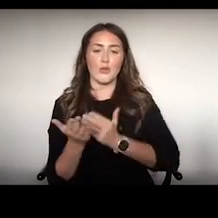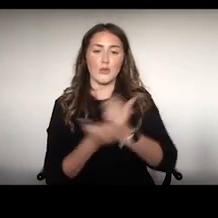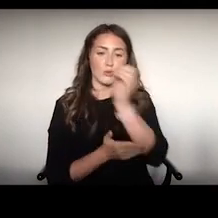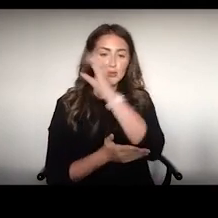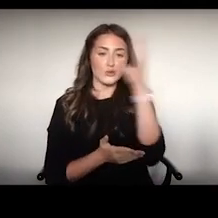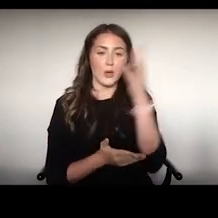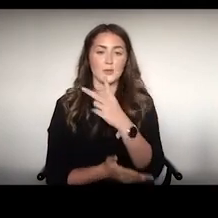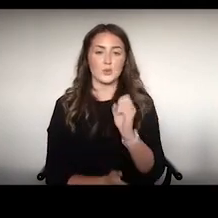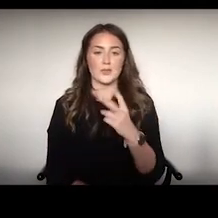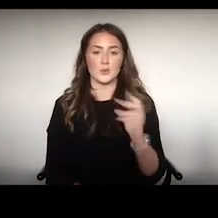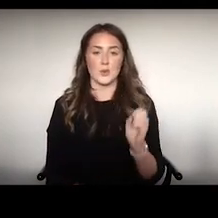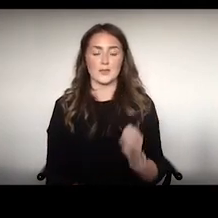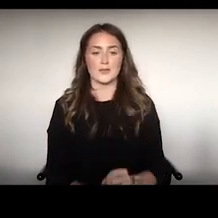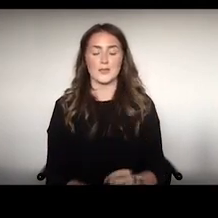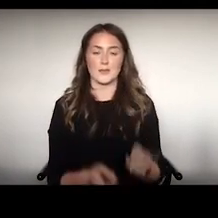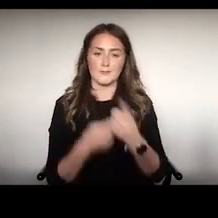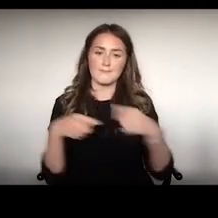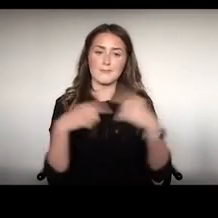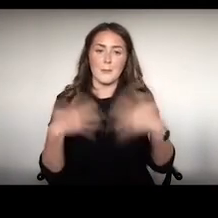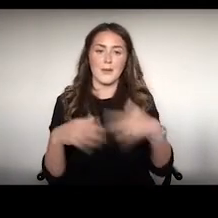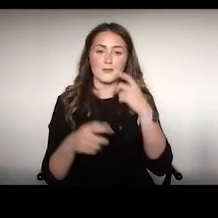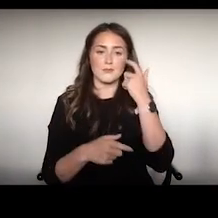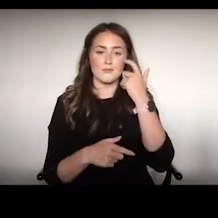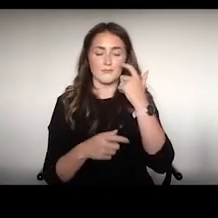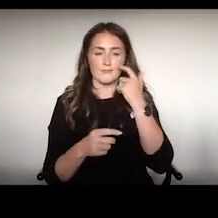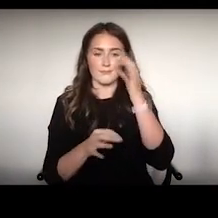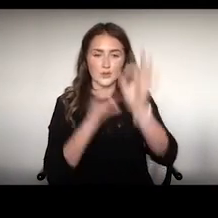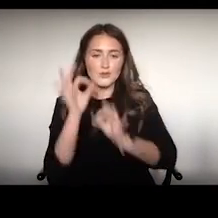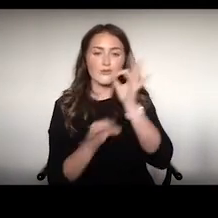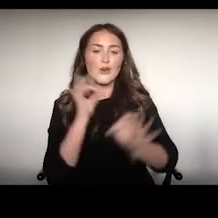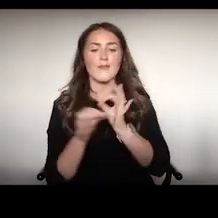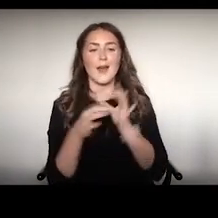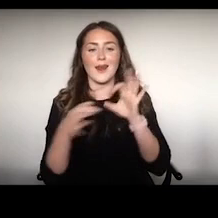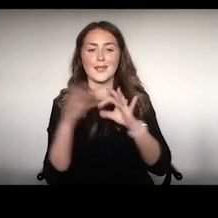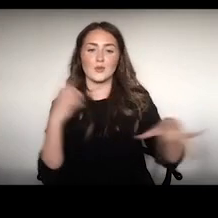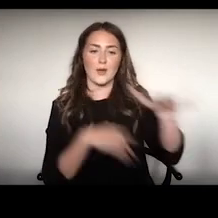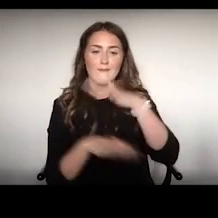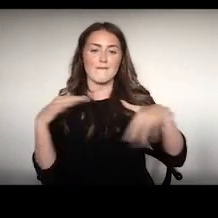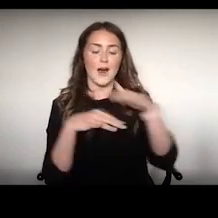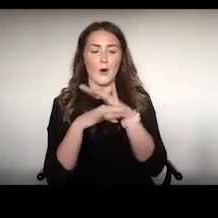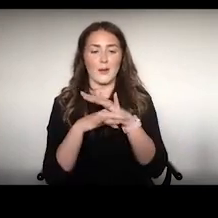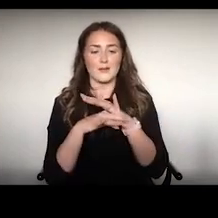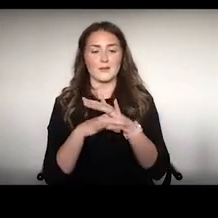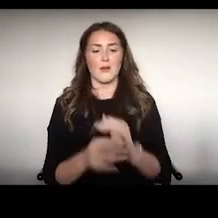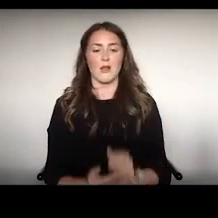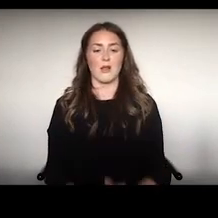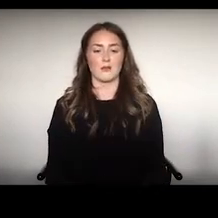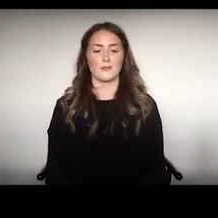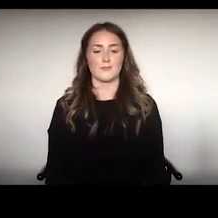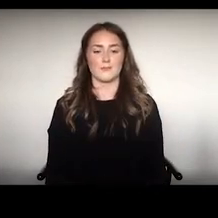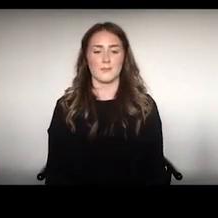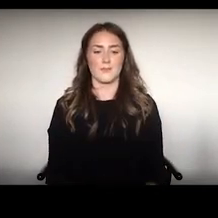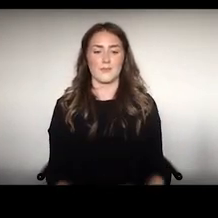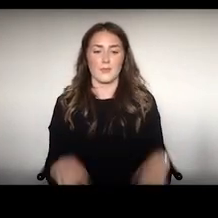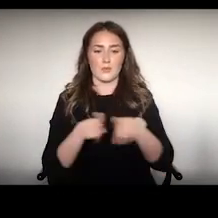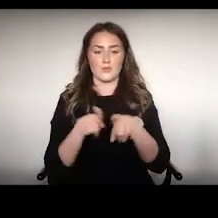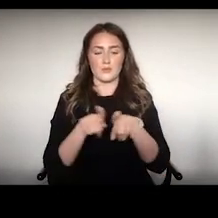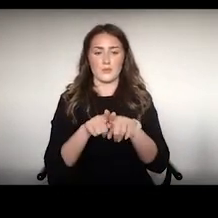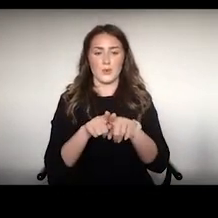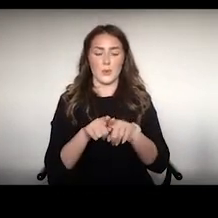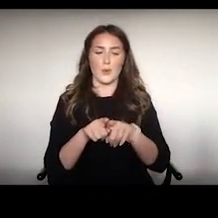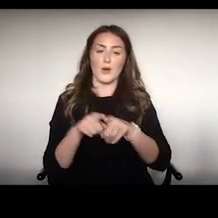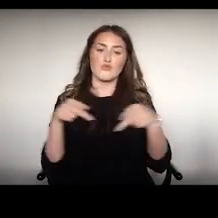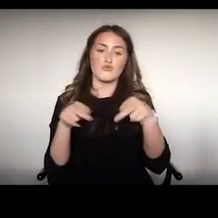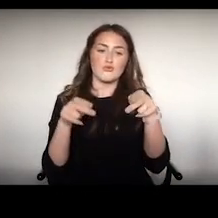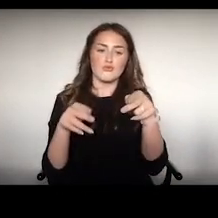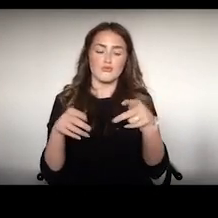was held in summer of 2020. We've also carried out environmental surveys, traffic modelling, and detailed design